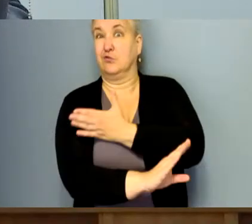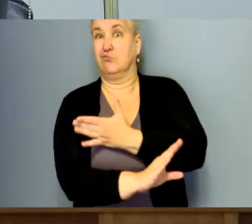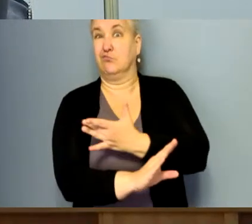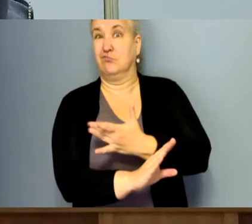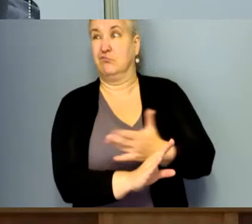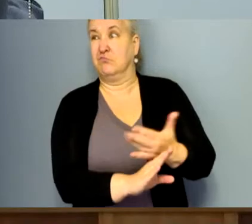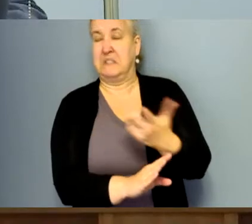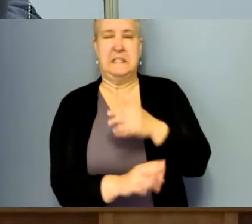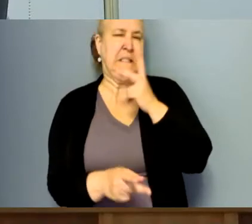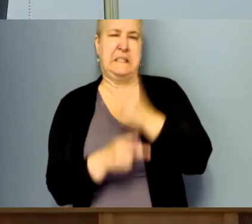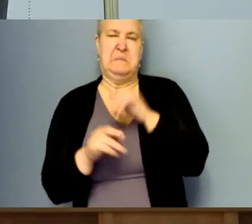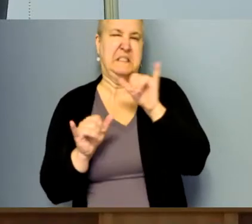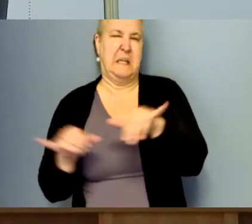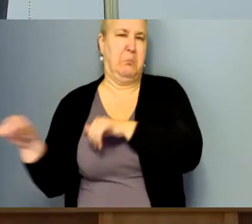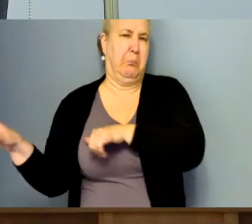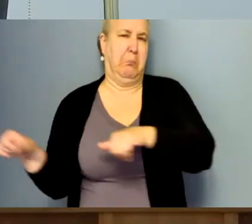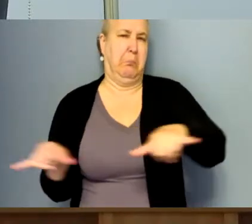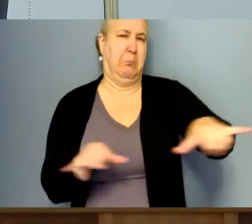So,